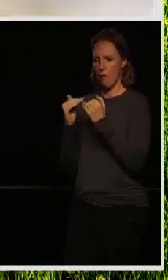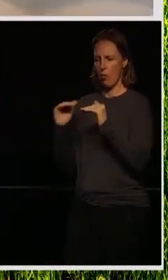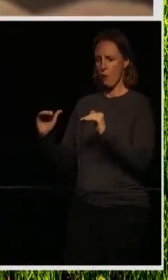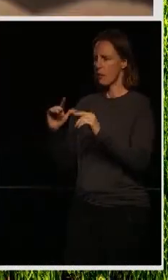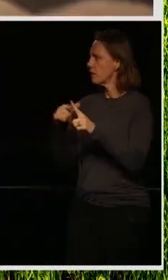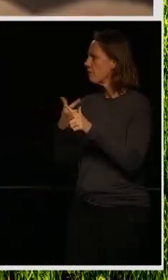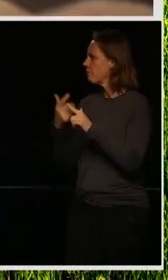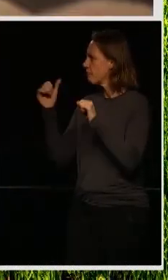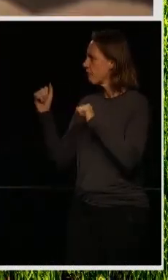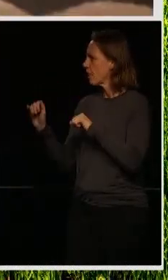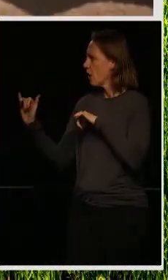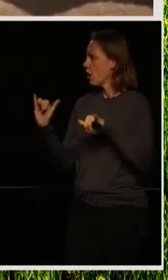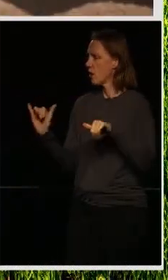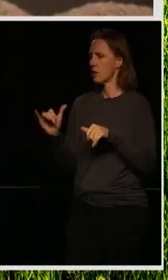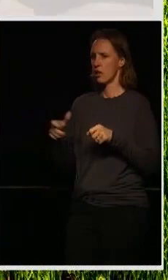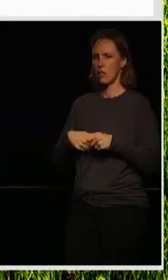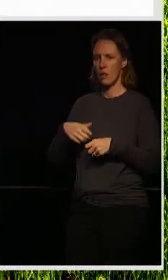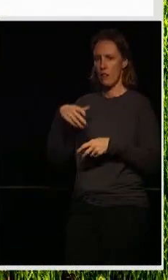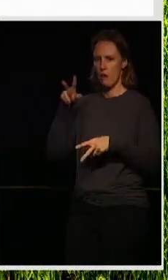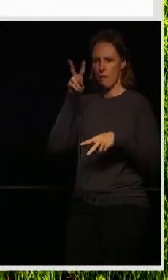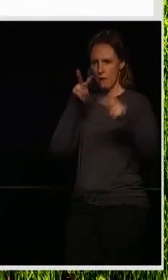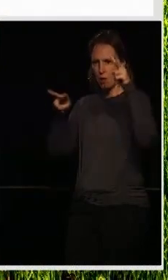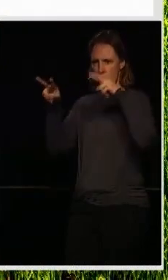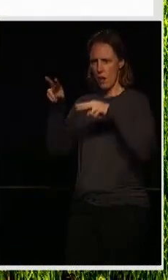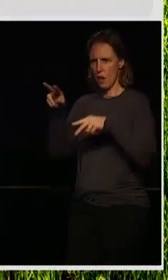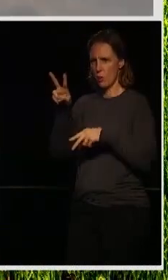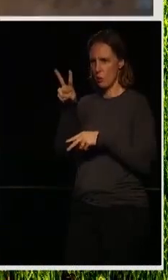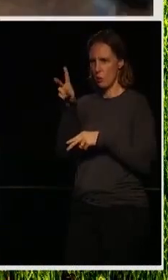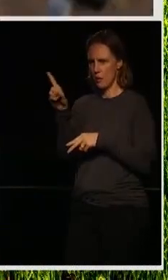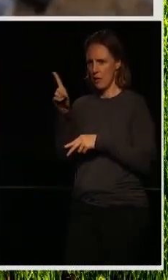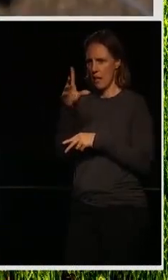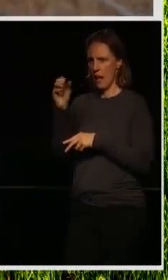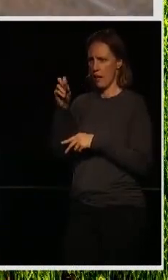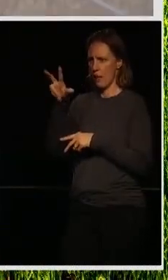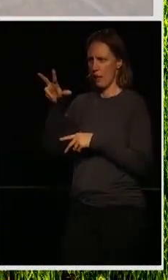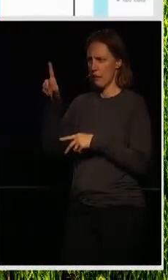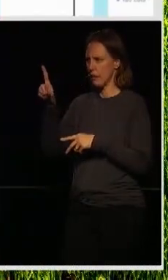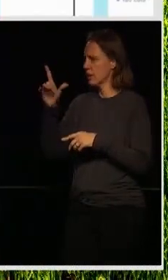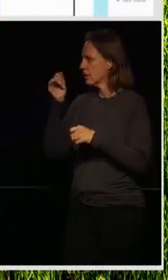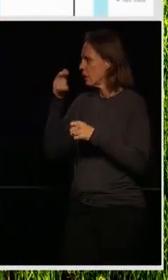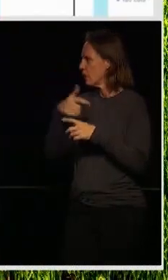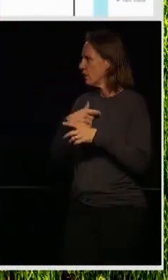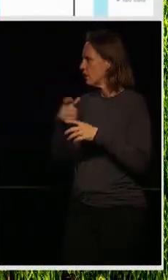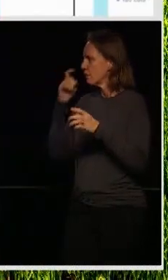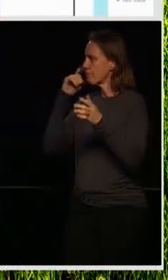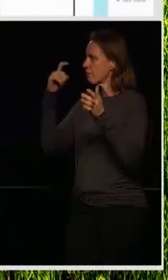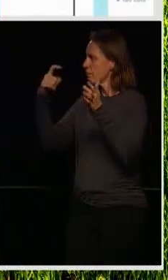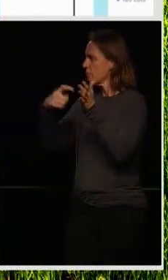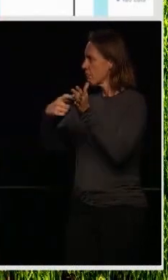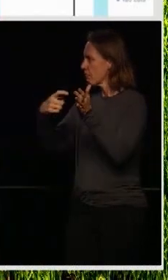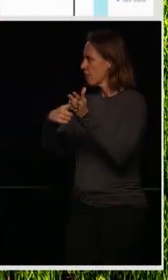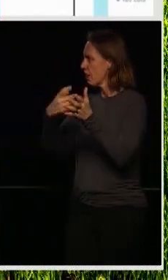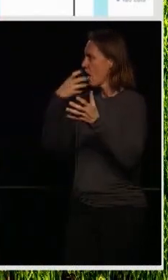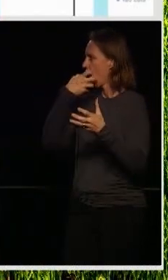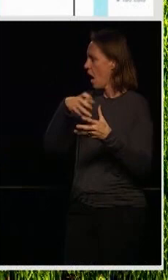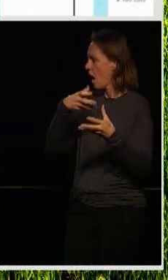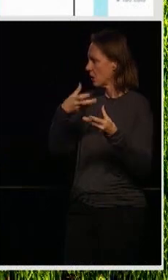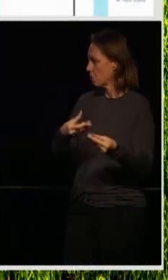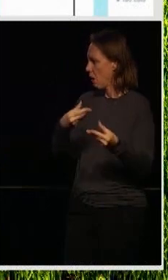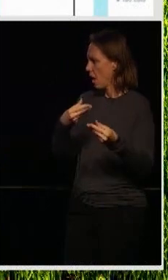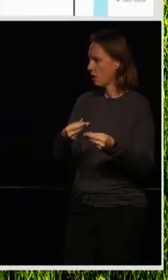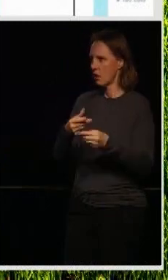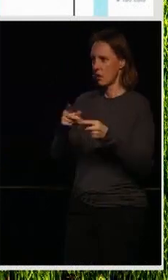visualize 3D and 2D maps, which enable them to identify hotspots and wet spots and plan